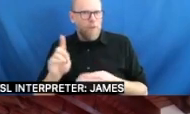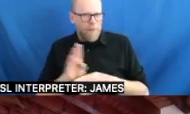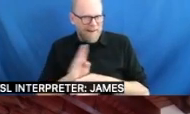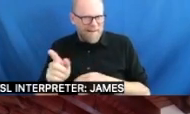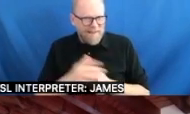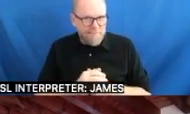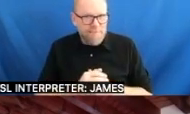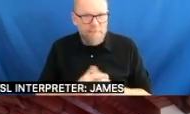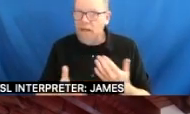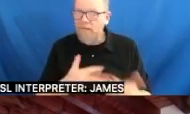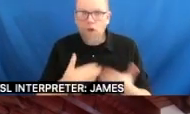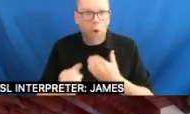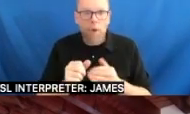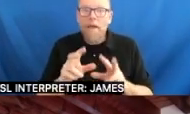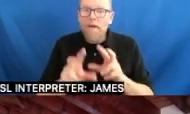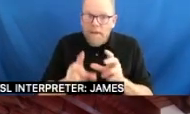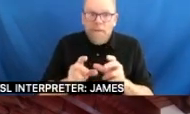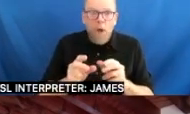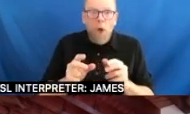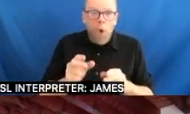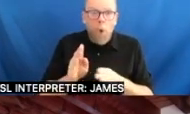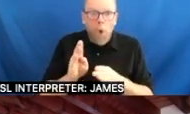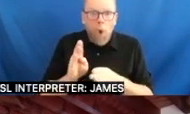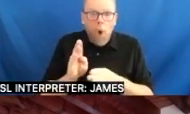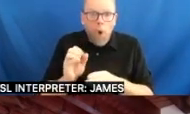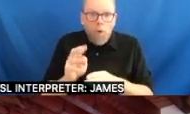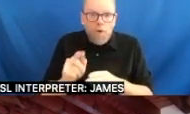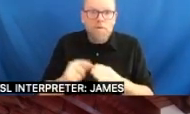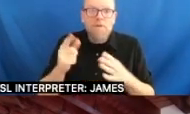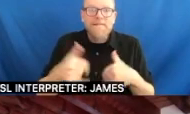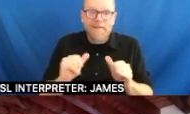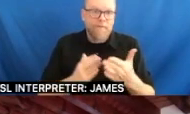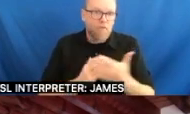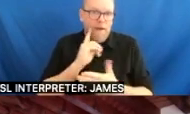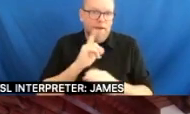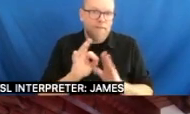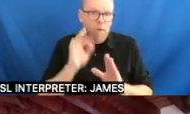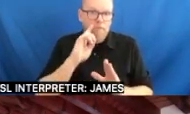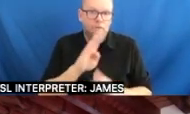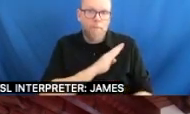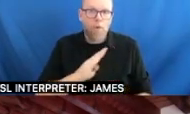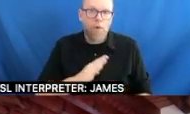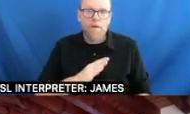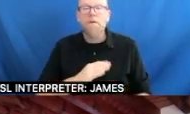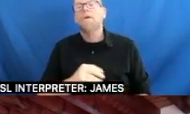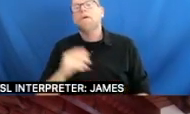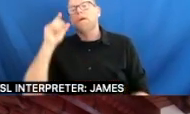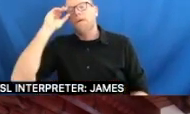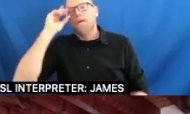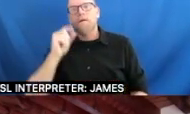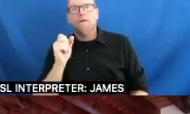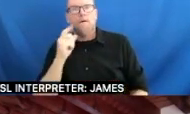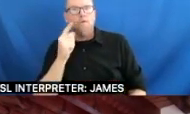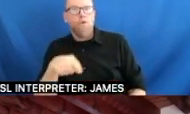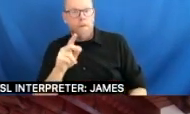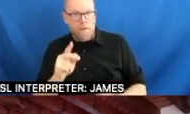though investor owners do have a right to vote for the board. The resident owners of East Bay Permanent Real Estate Cooperative are the